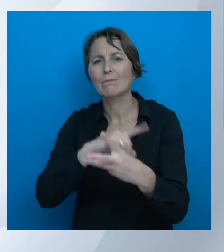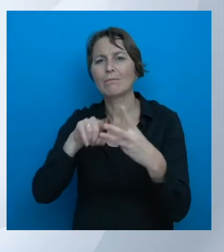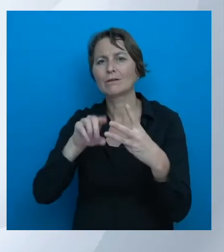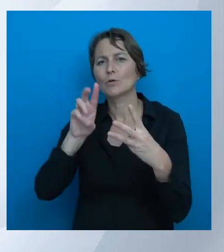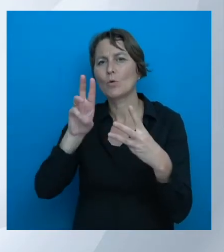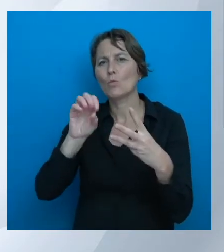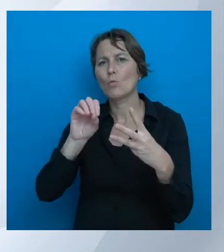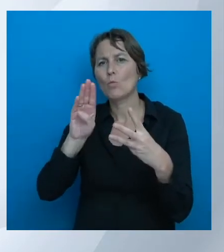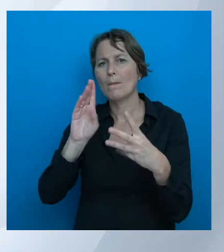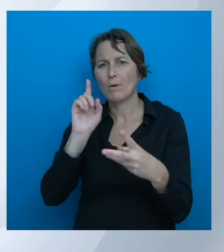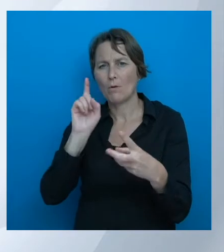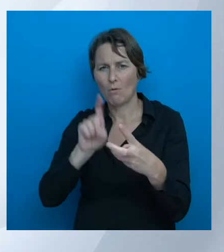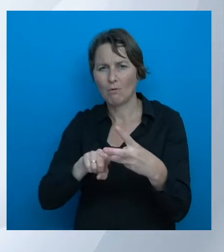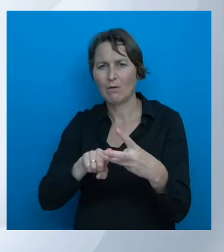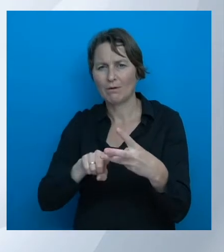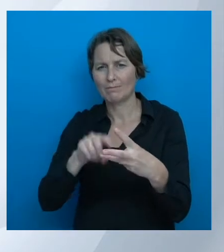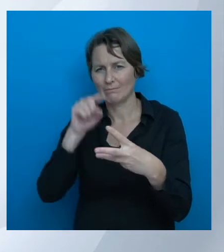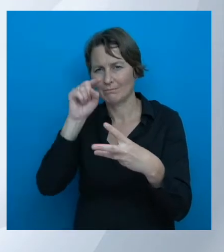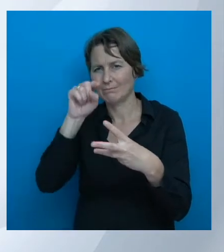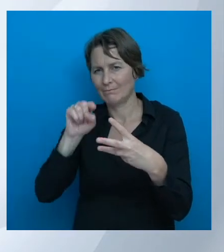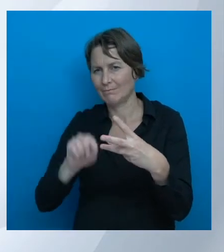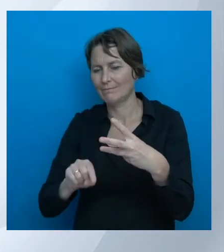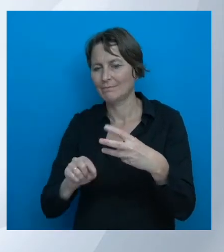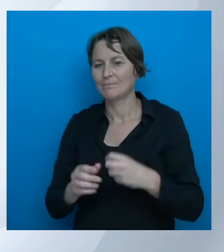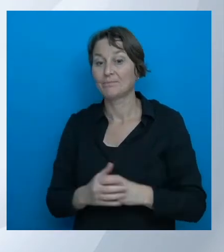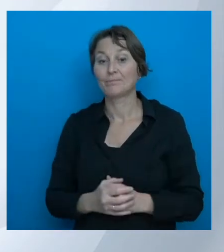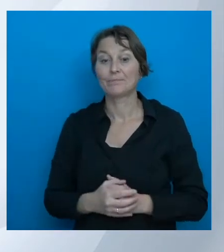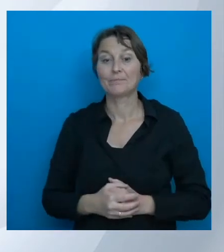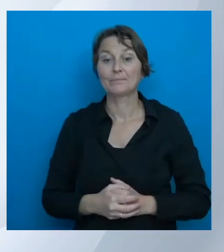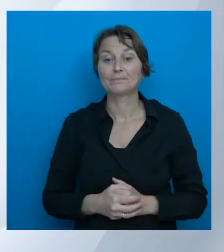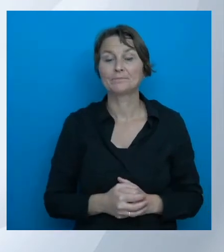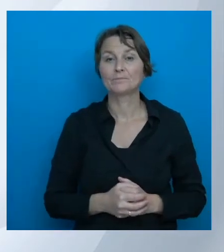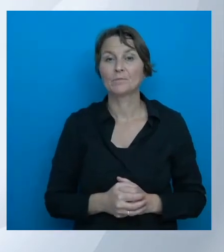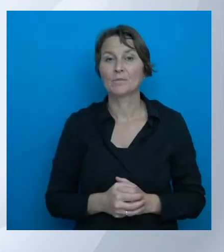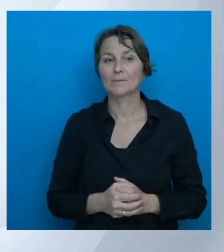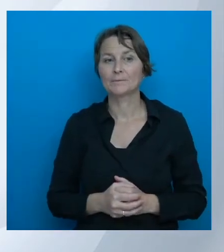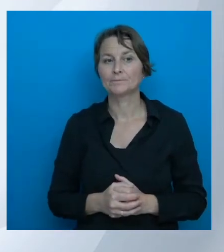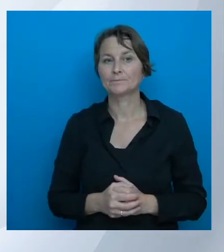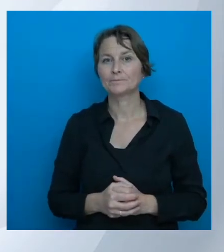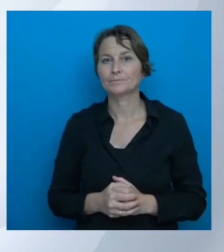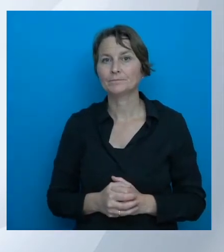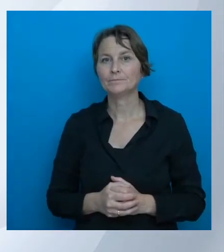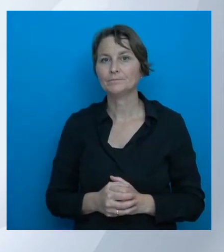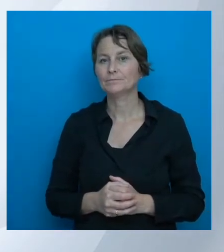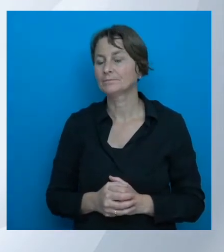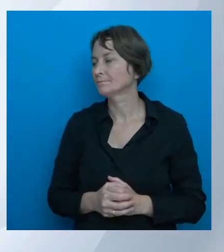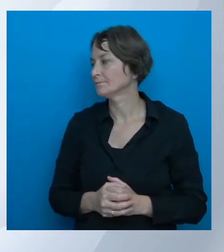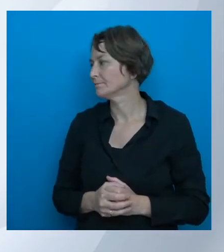So let me apply this. Oh,